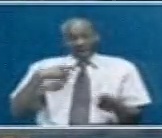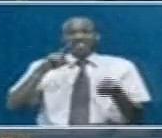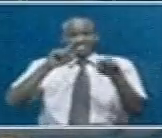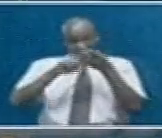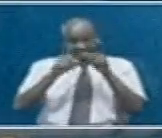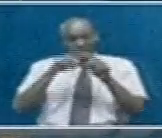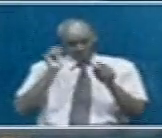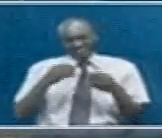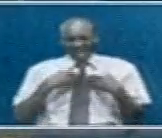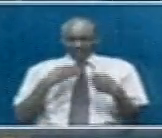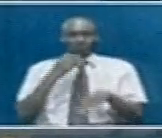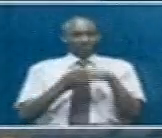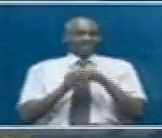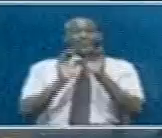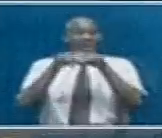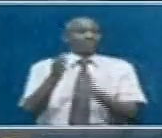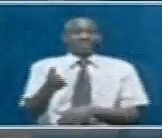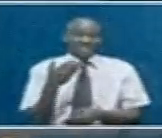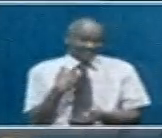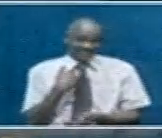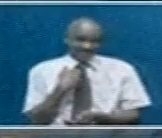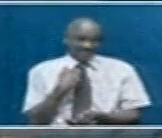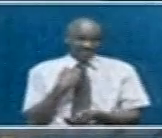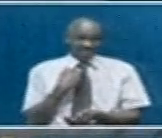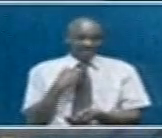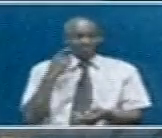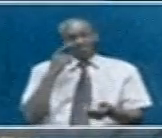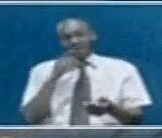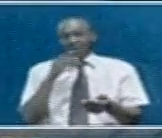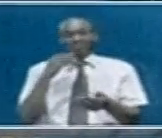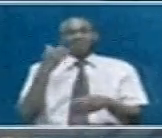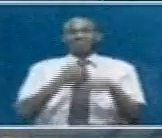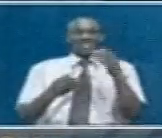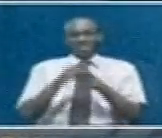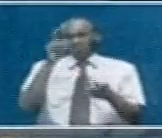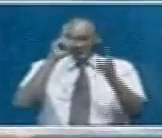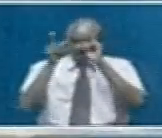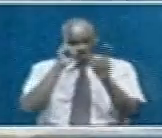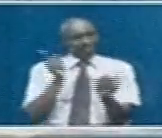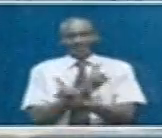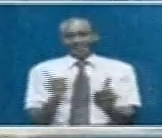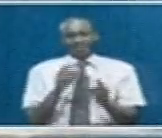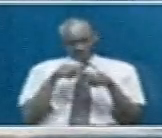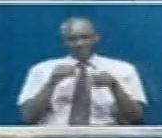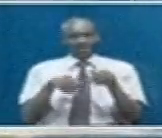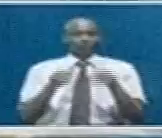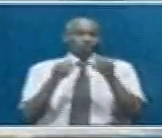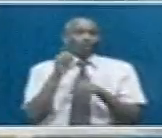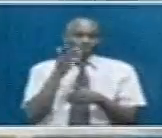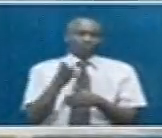which if you have to construct these pumps, they are designated the kind of standards in which you can be able to follow.